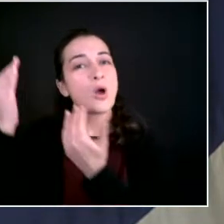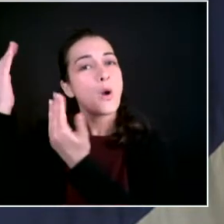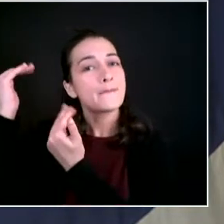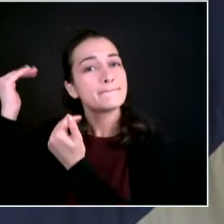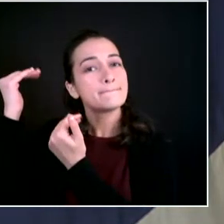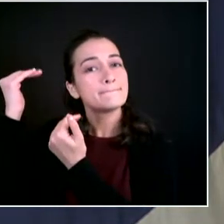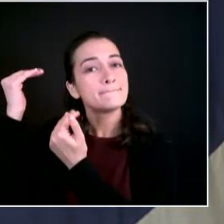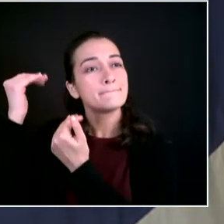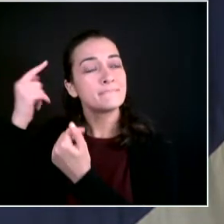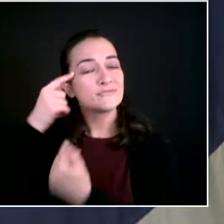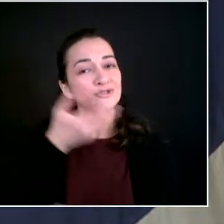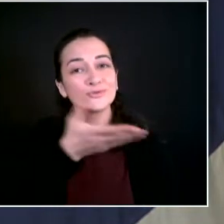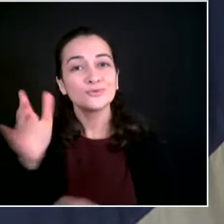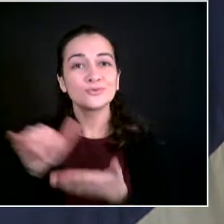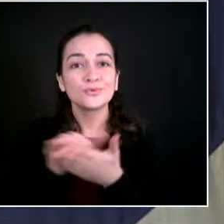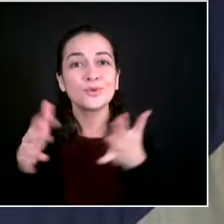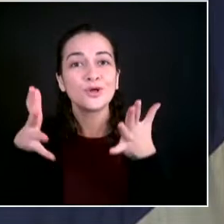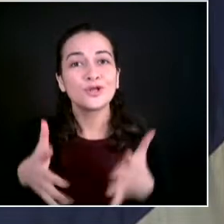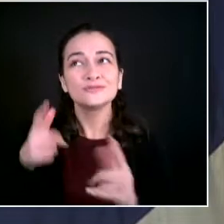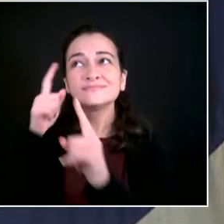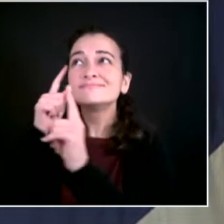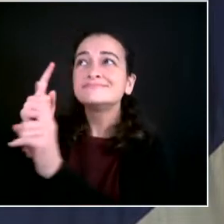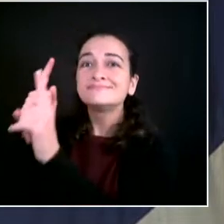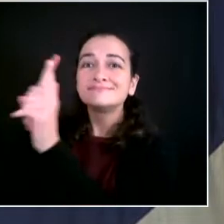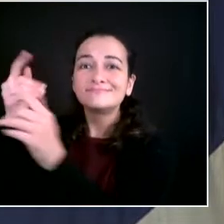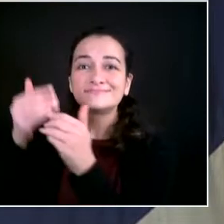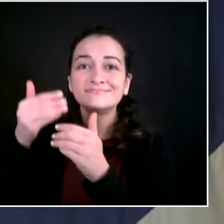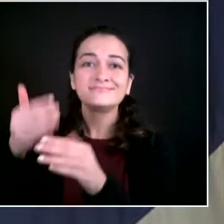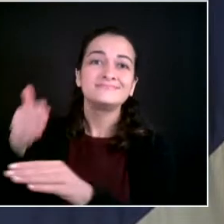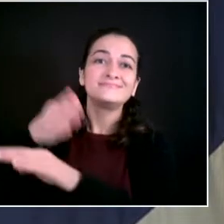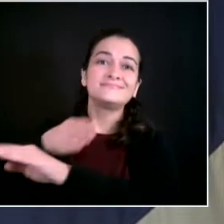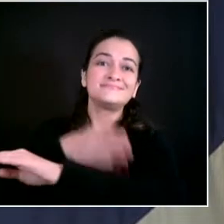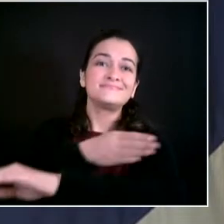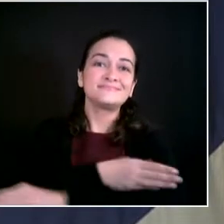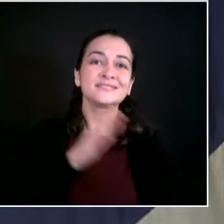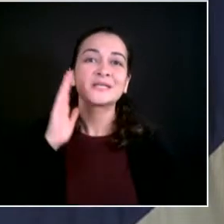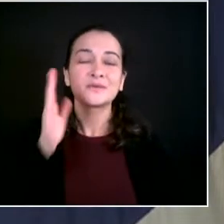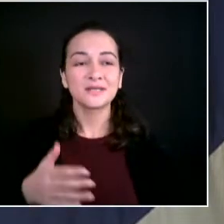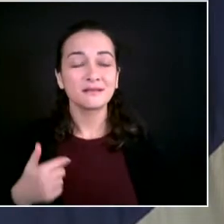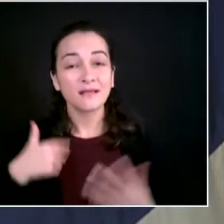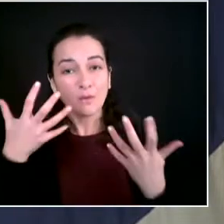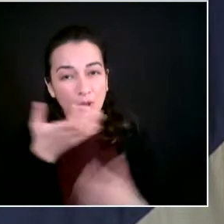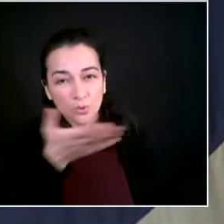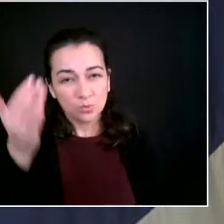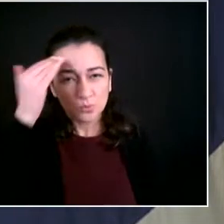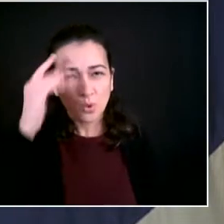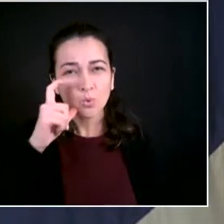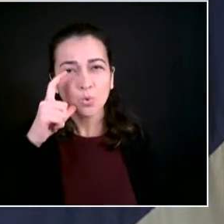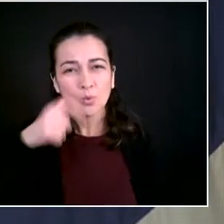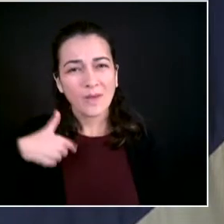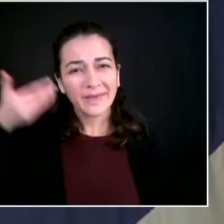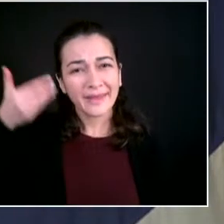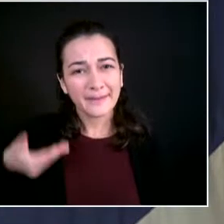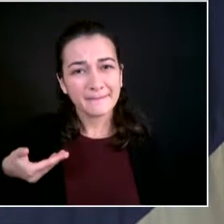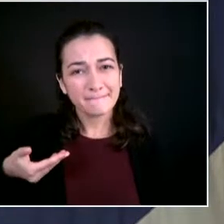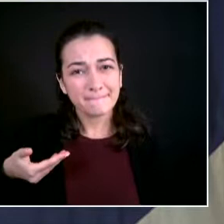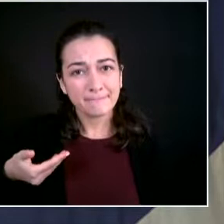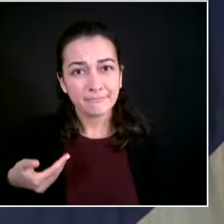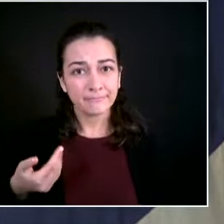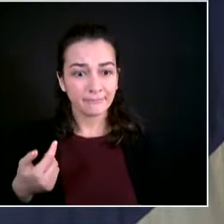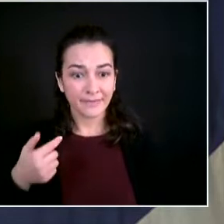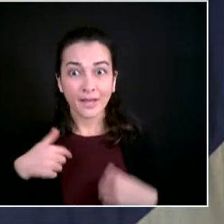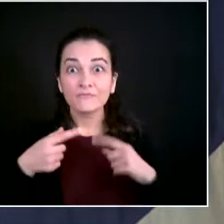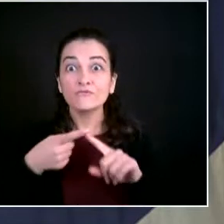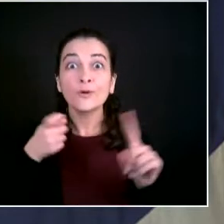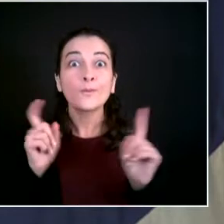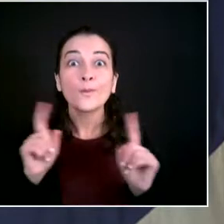who I am, all you have to know about me is where I am from. Who I am is not in the headlines. It